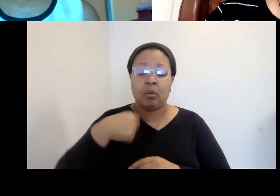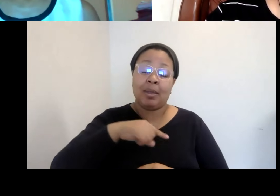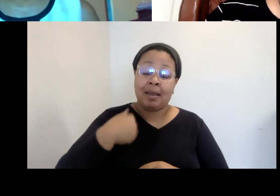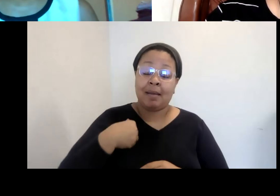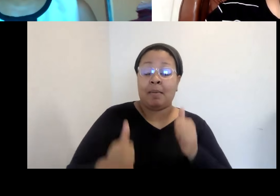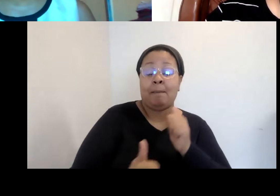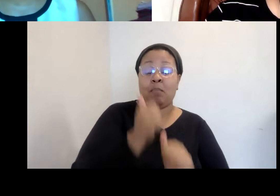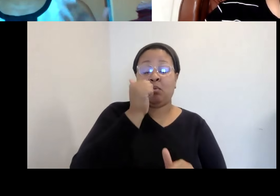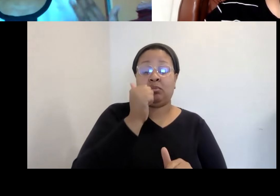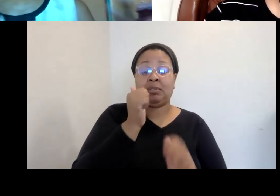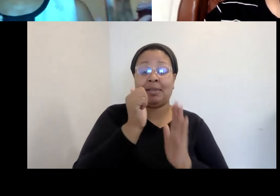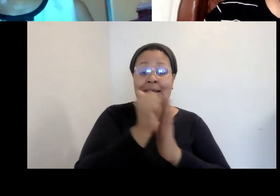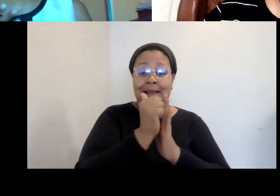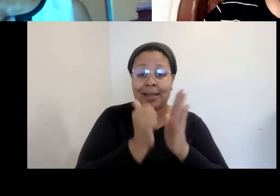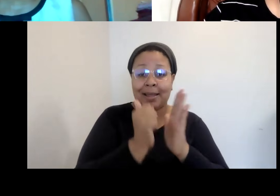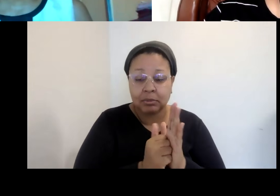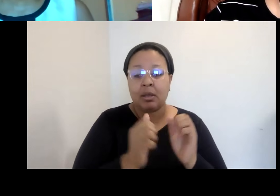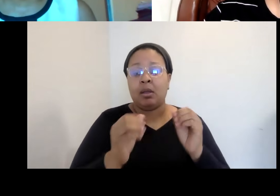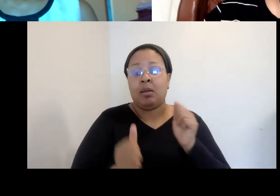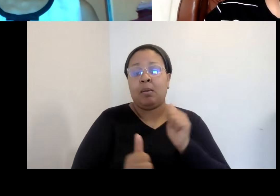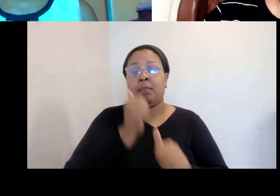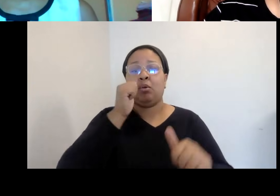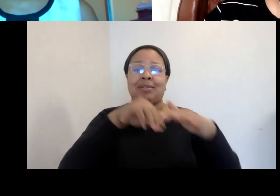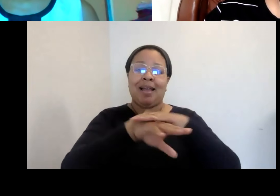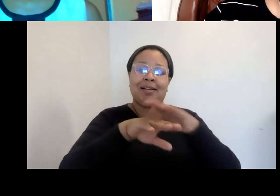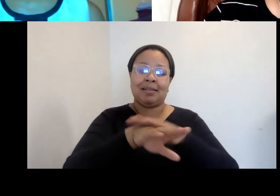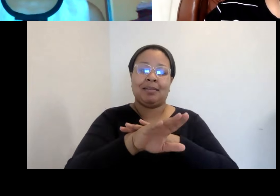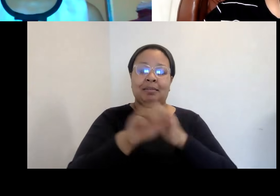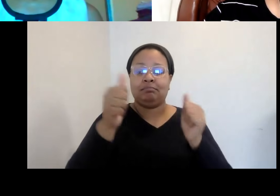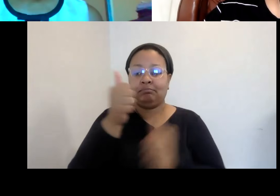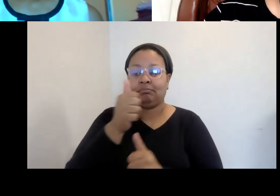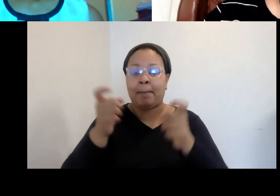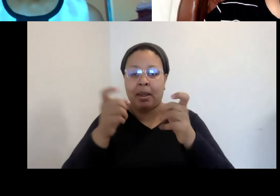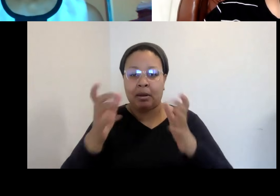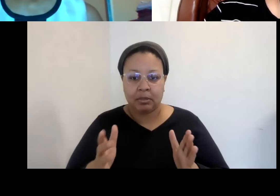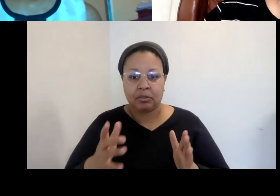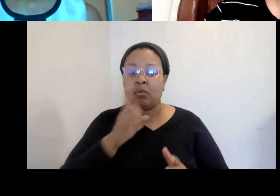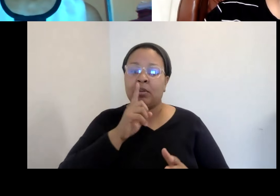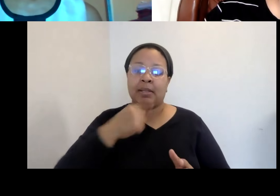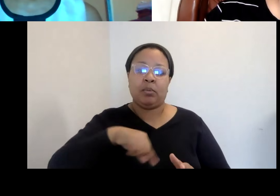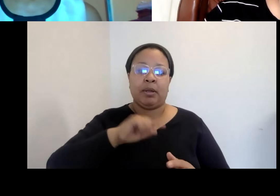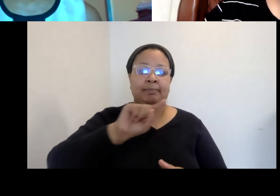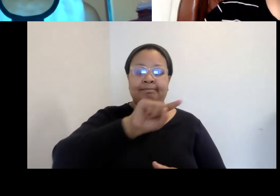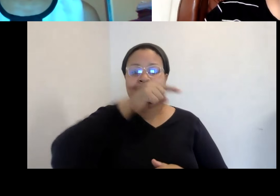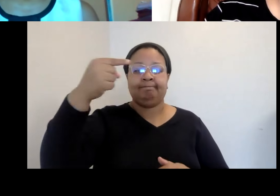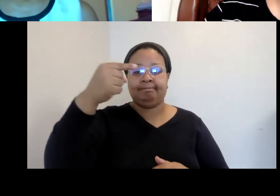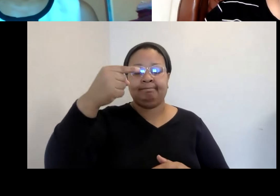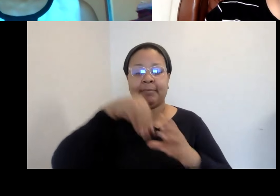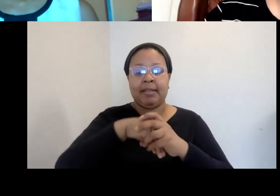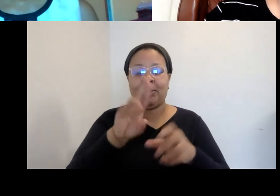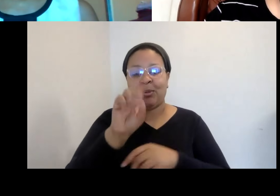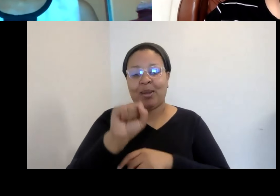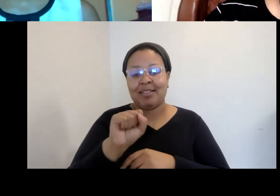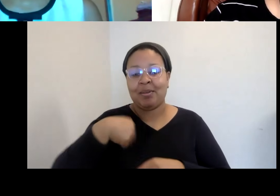we also have the most assets under management. So we're basically #1 in the country right now. And we've been